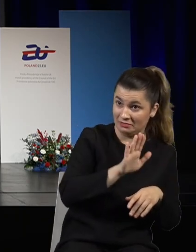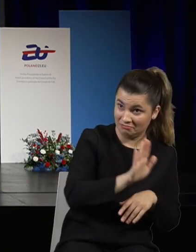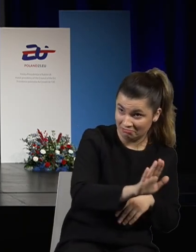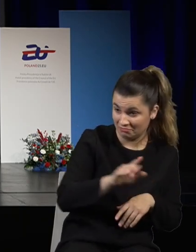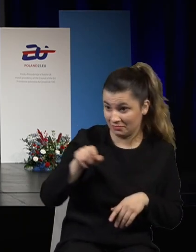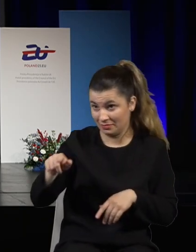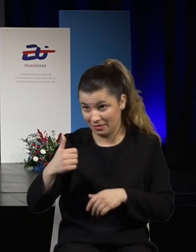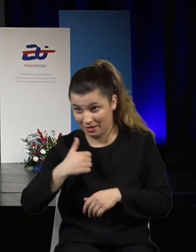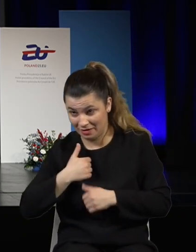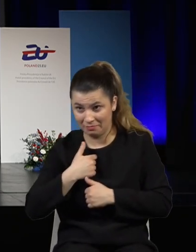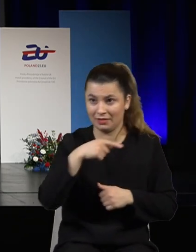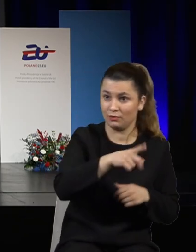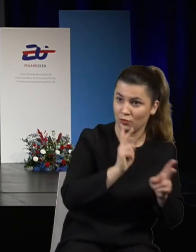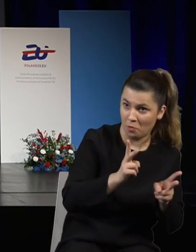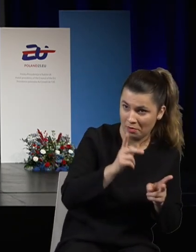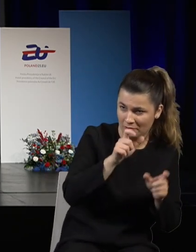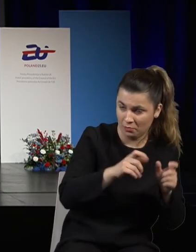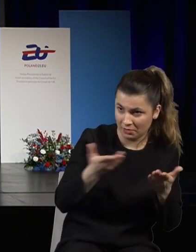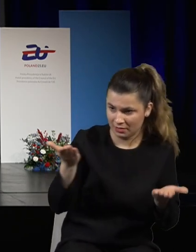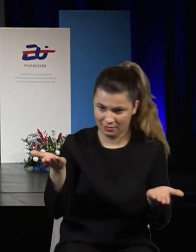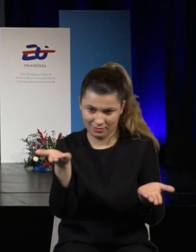to balance it? How to make it work?